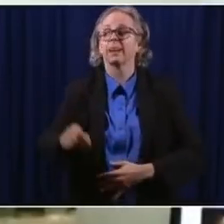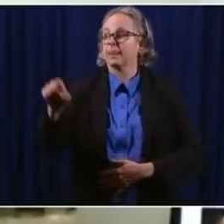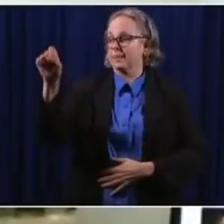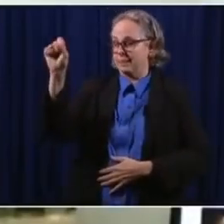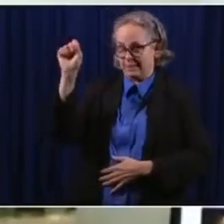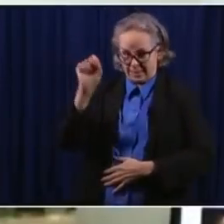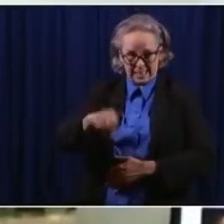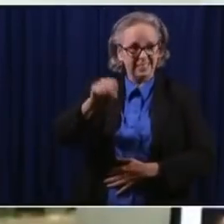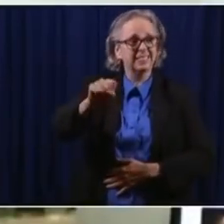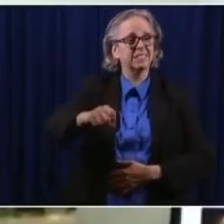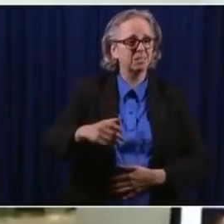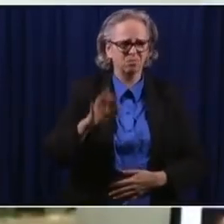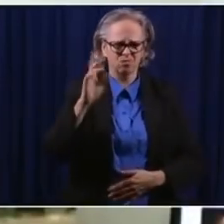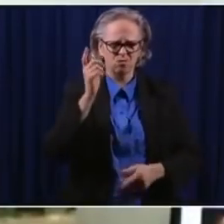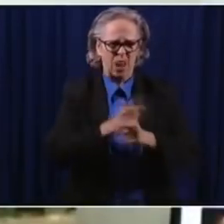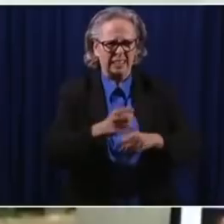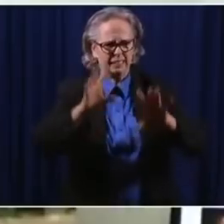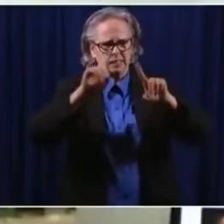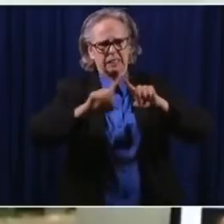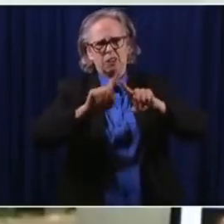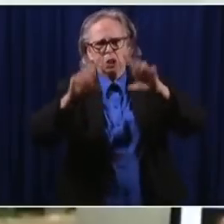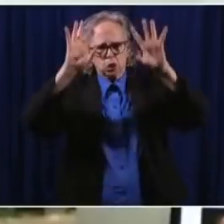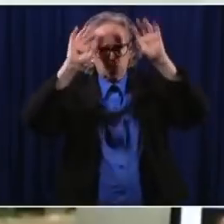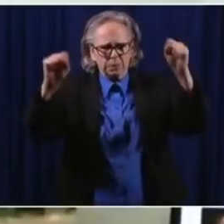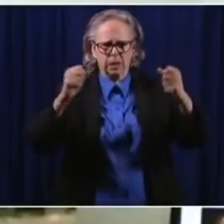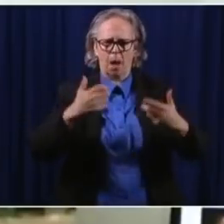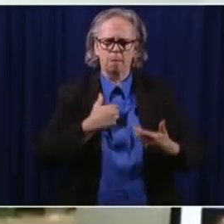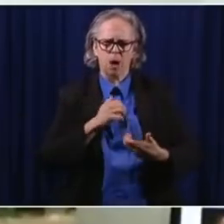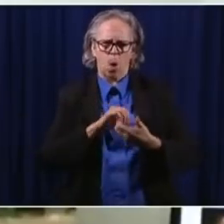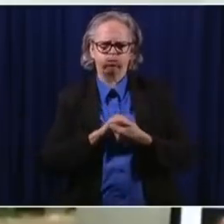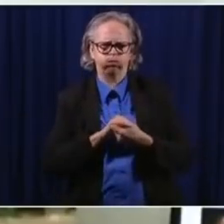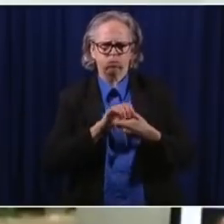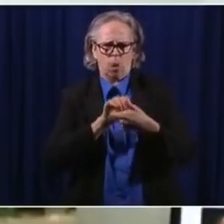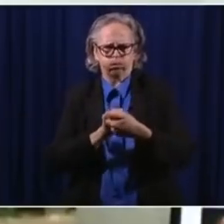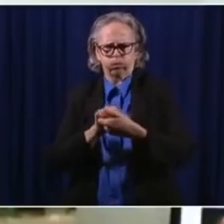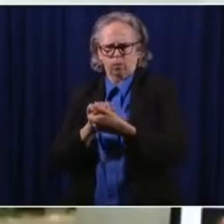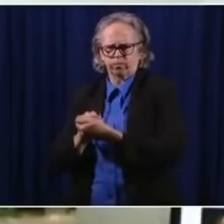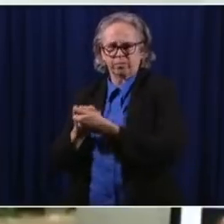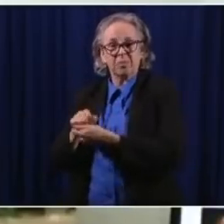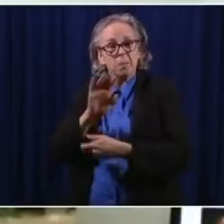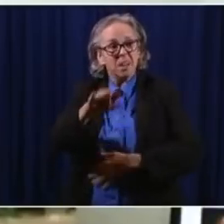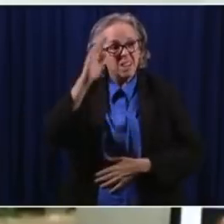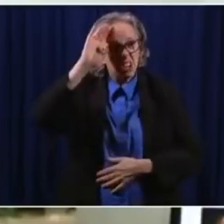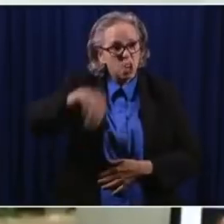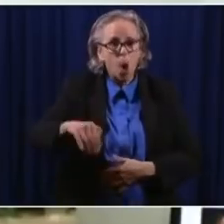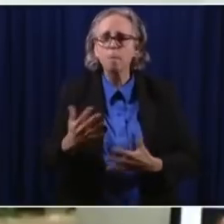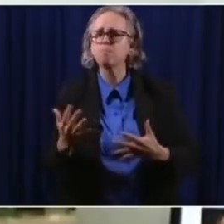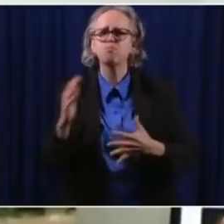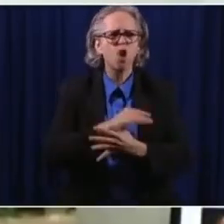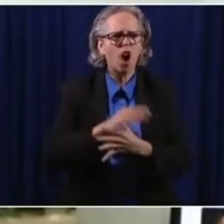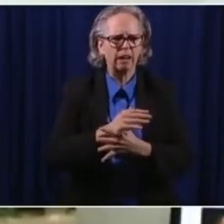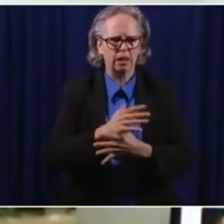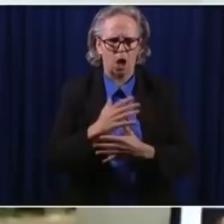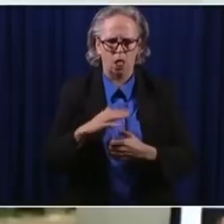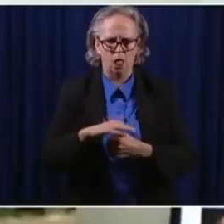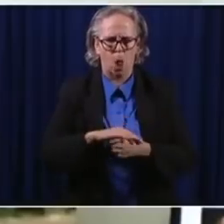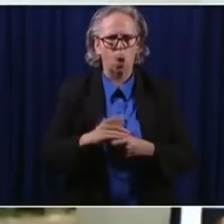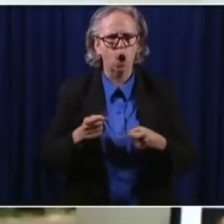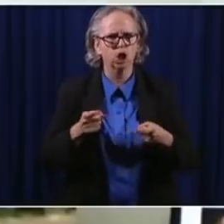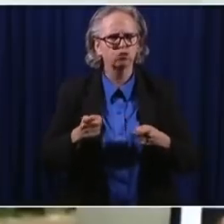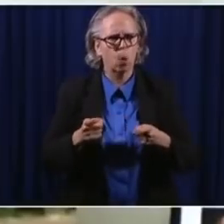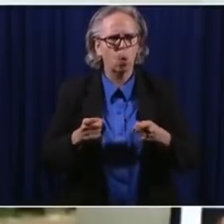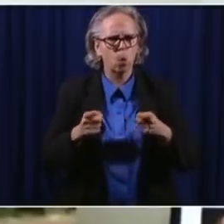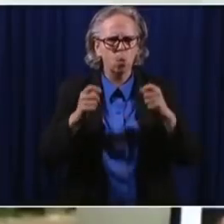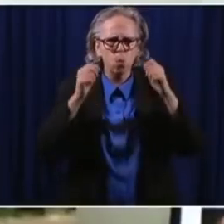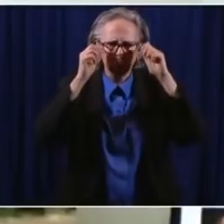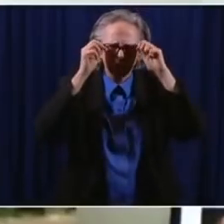partnership with our superintendents, but as you know, local control is very important in Ohio. and local school boards have chosen